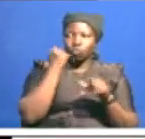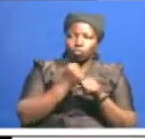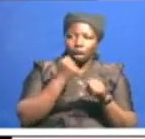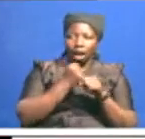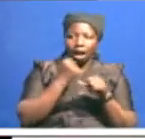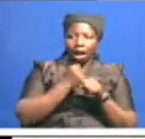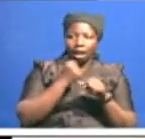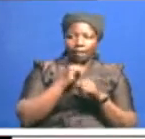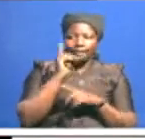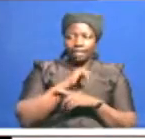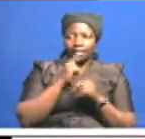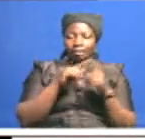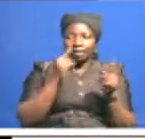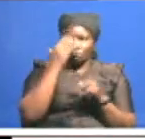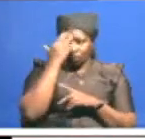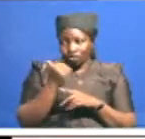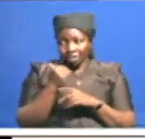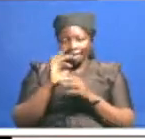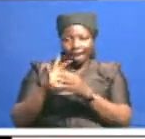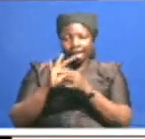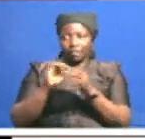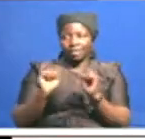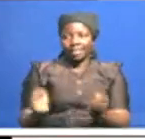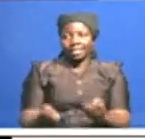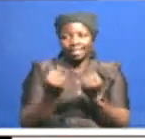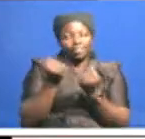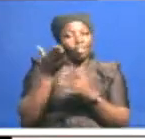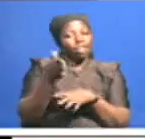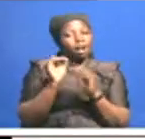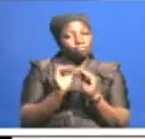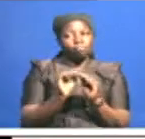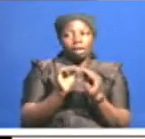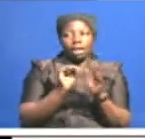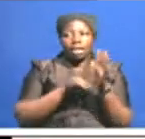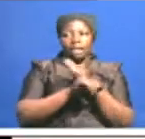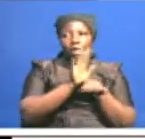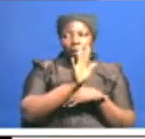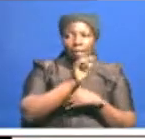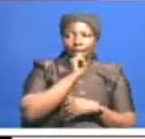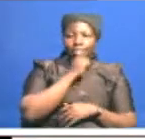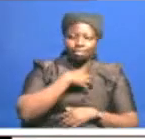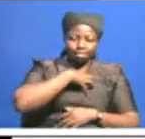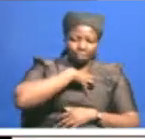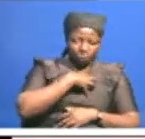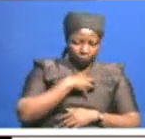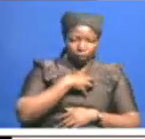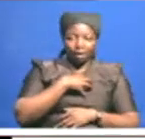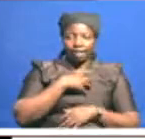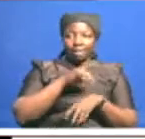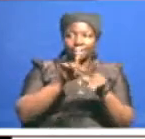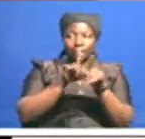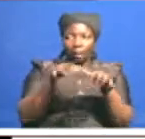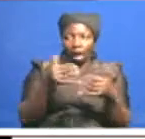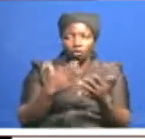because the culture of saving was absent in their retirement, as you heard Dr.